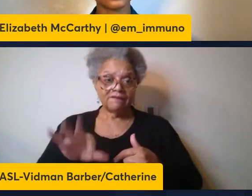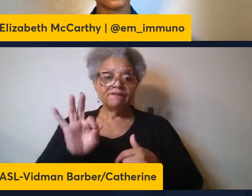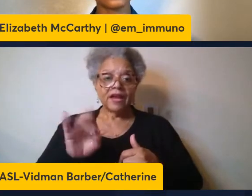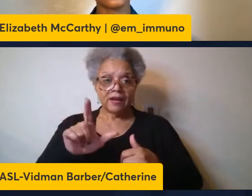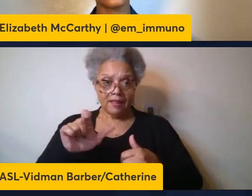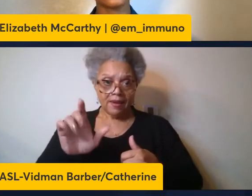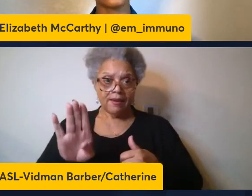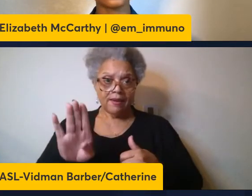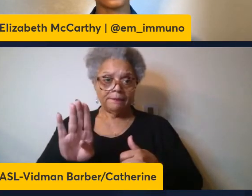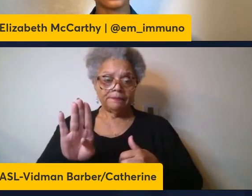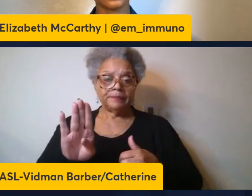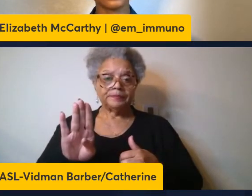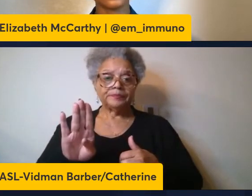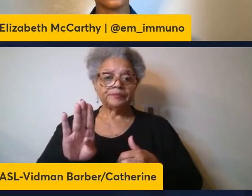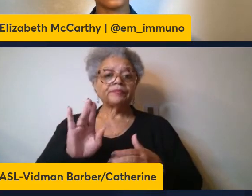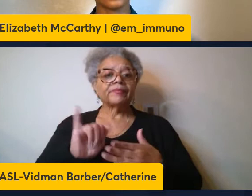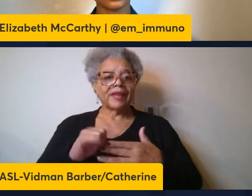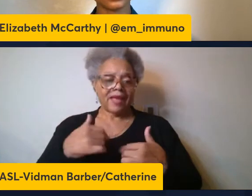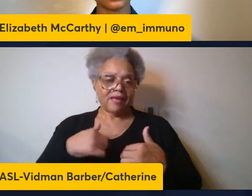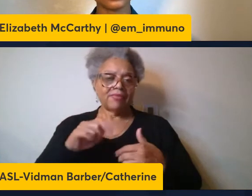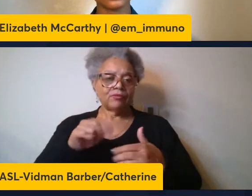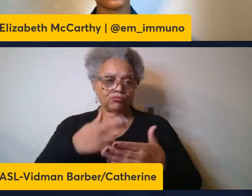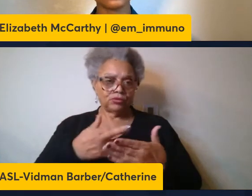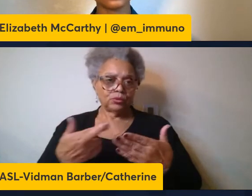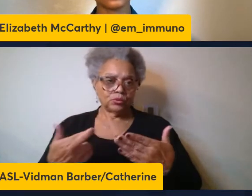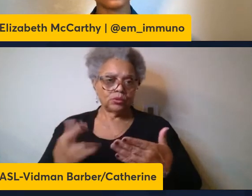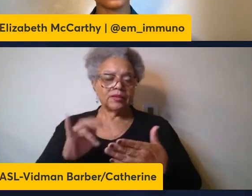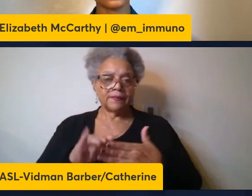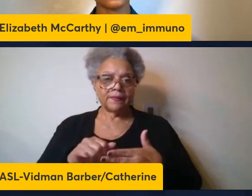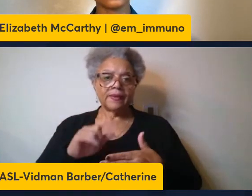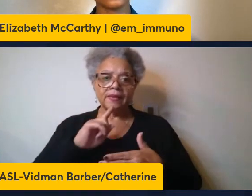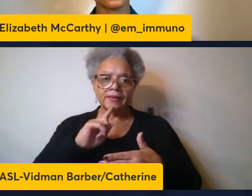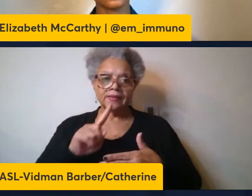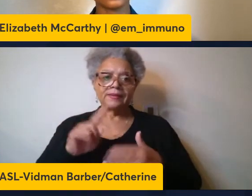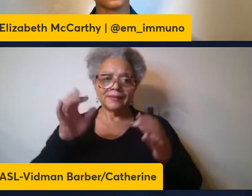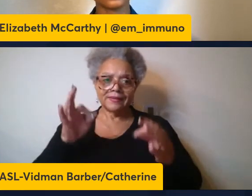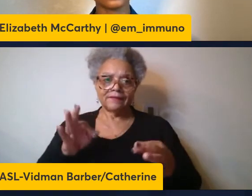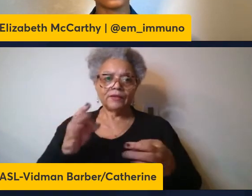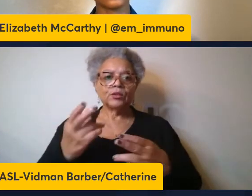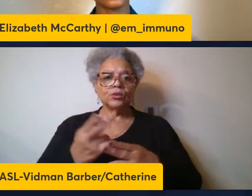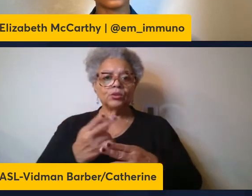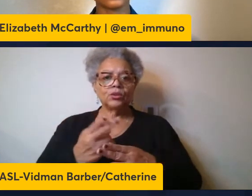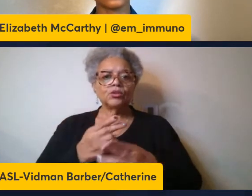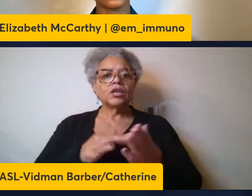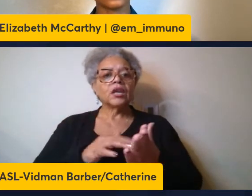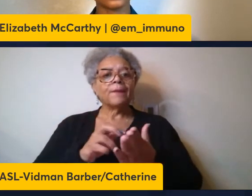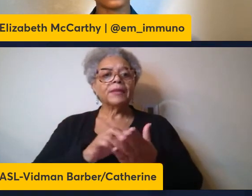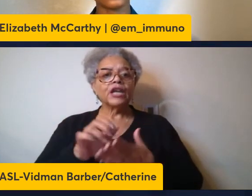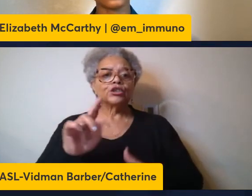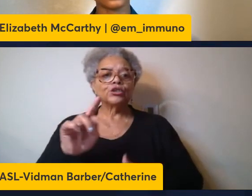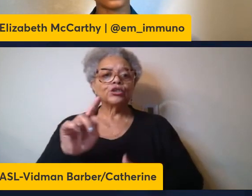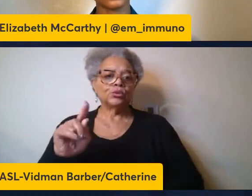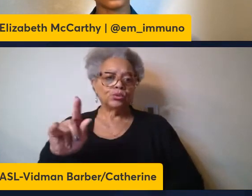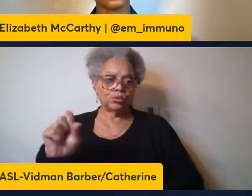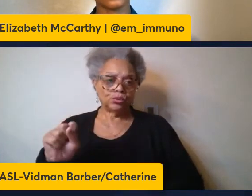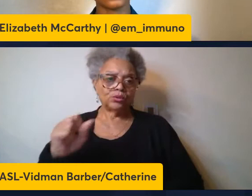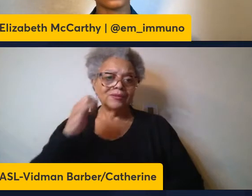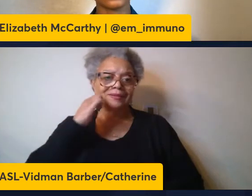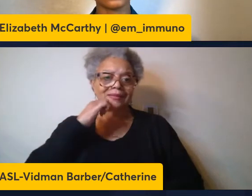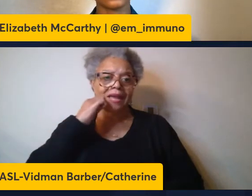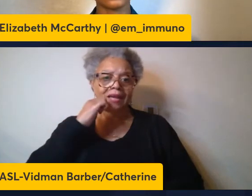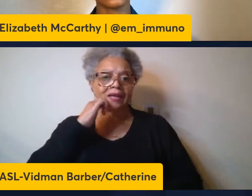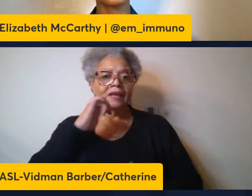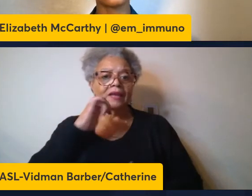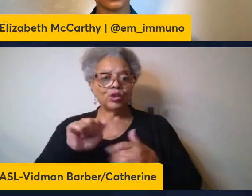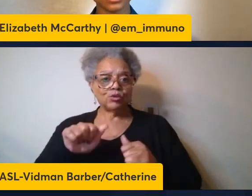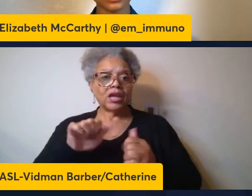that has these resources and that is definitely using computational tools on a daily basis so you can